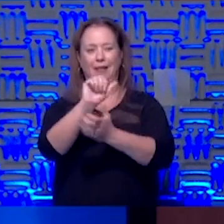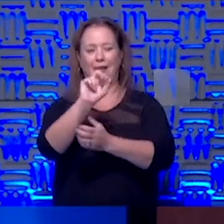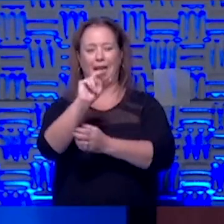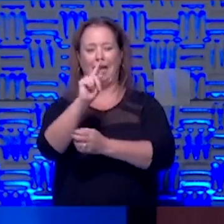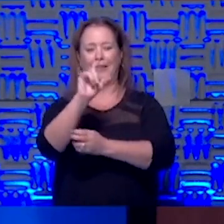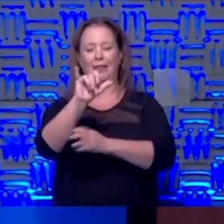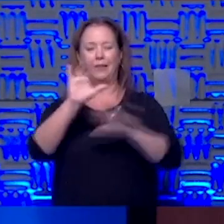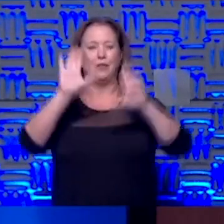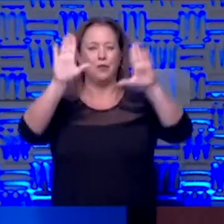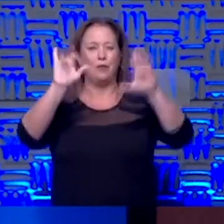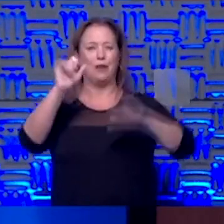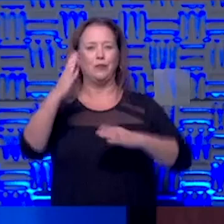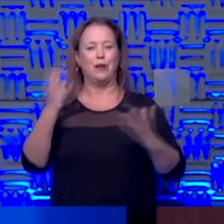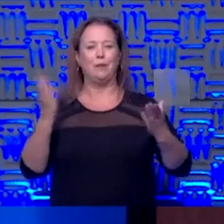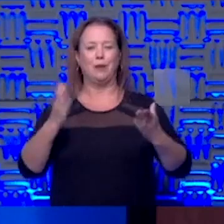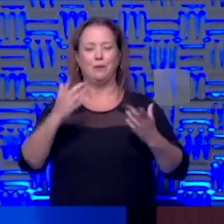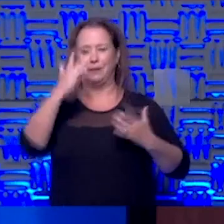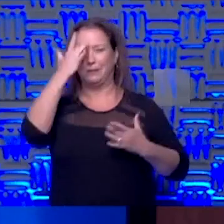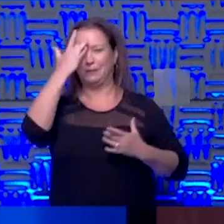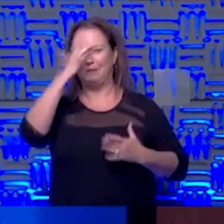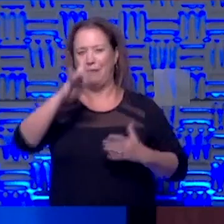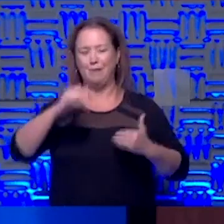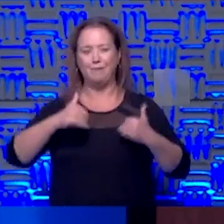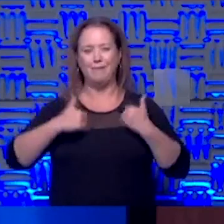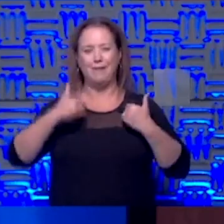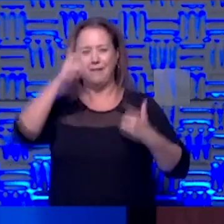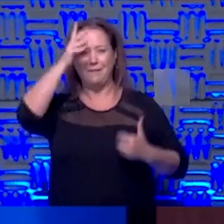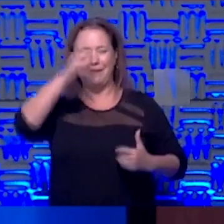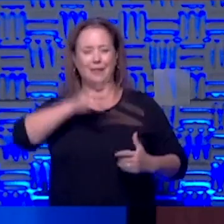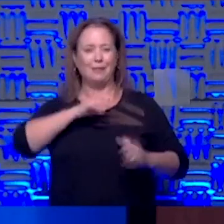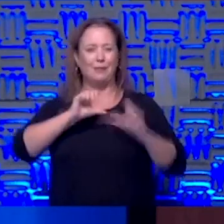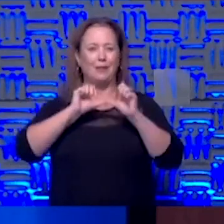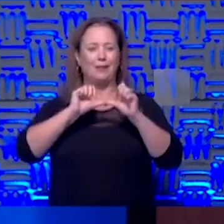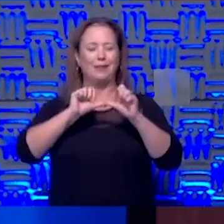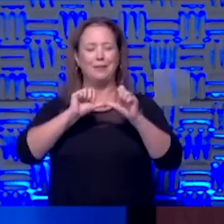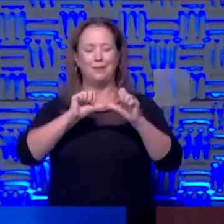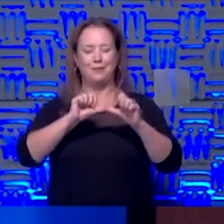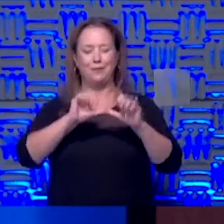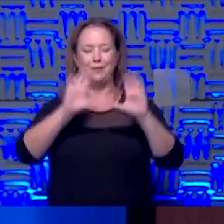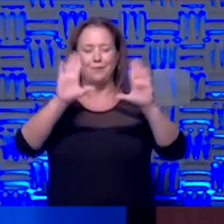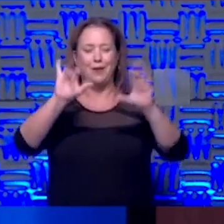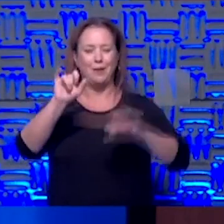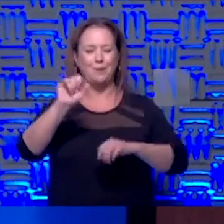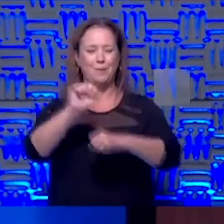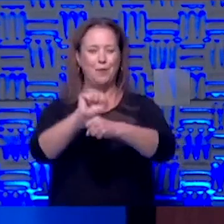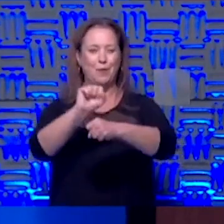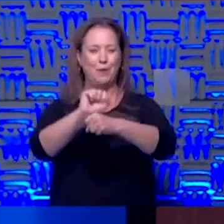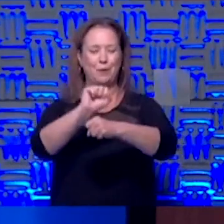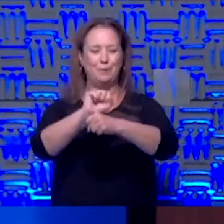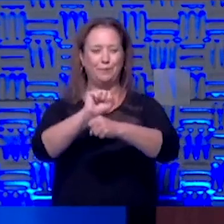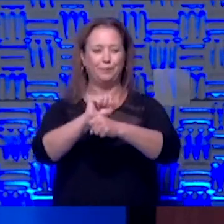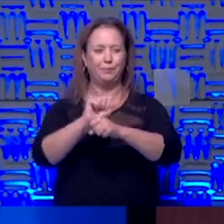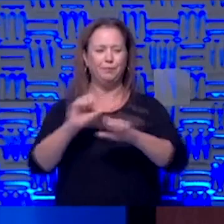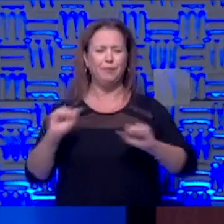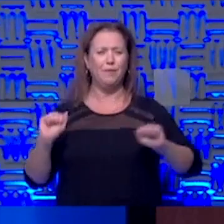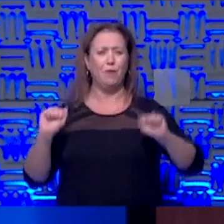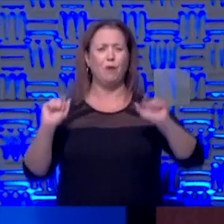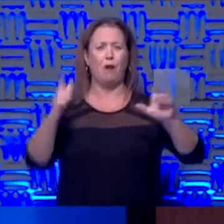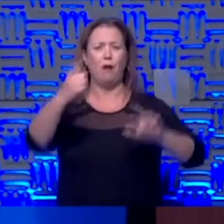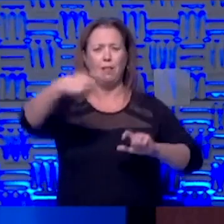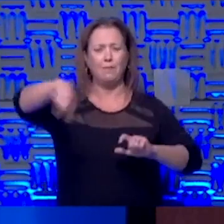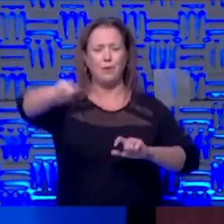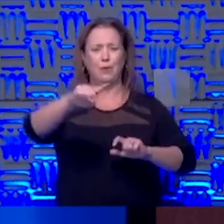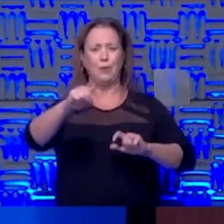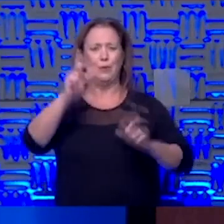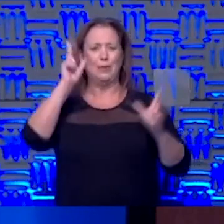a great job here in the studio. Bright young man. We just keep up the good work there, brother. And then to all of our listening audience, we've got some